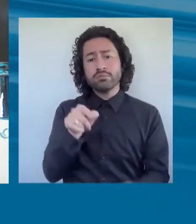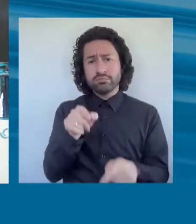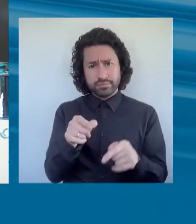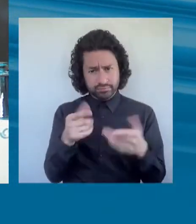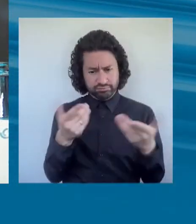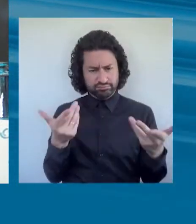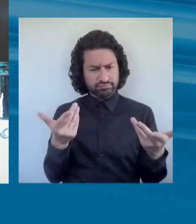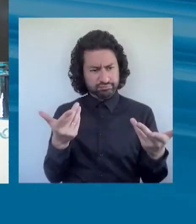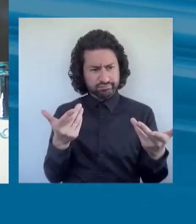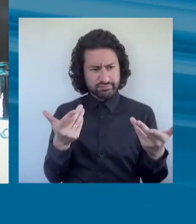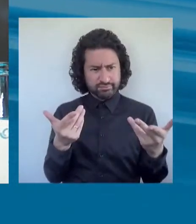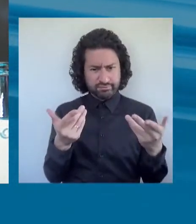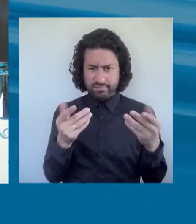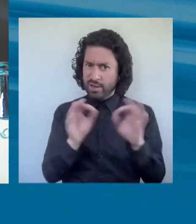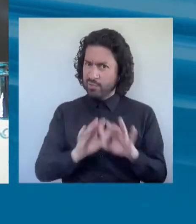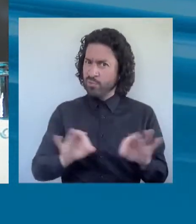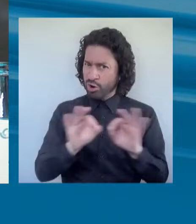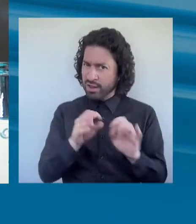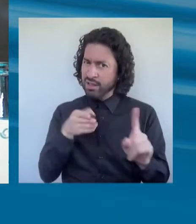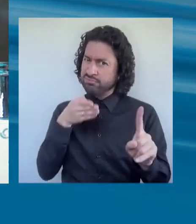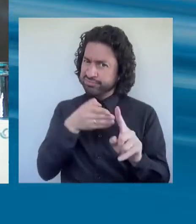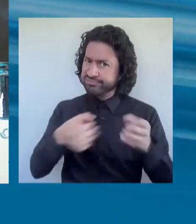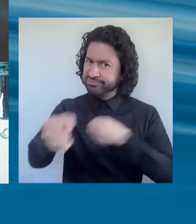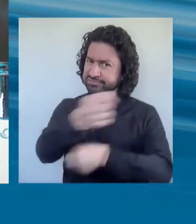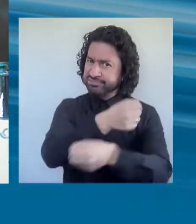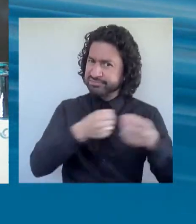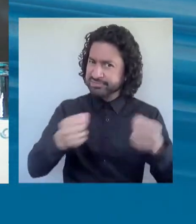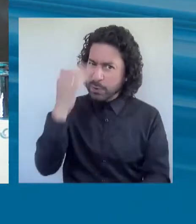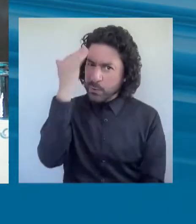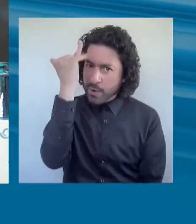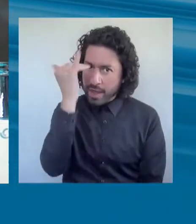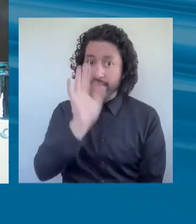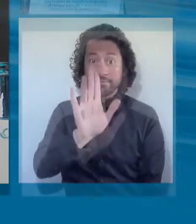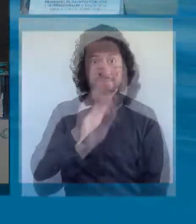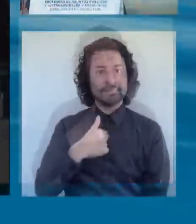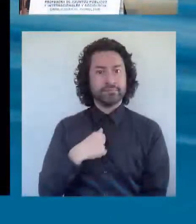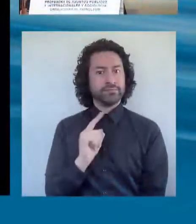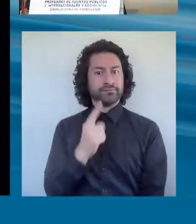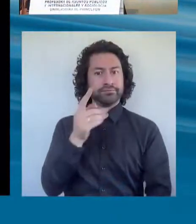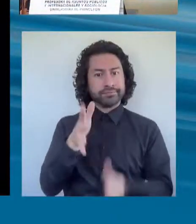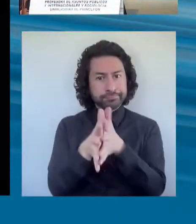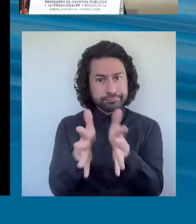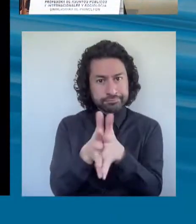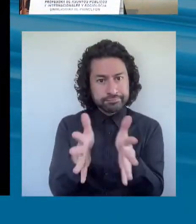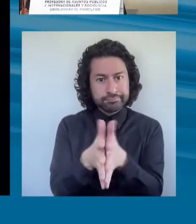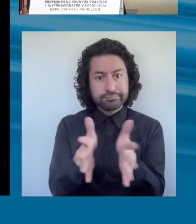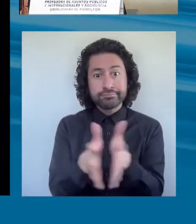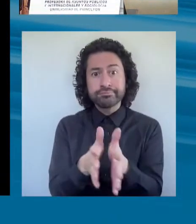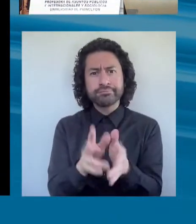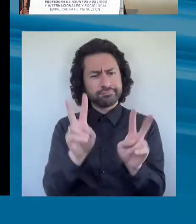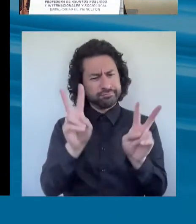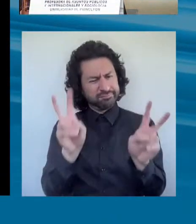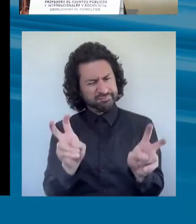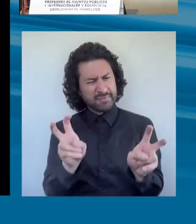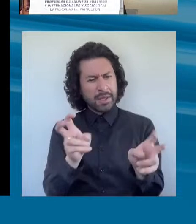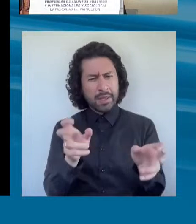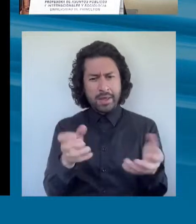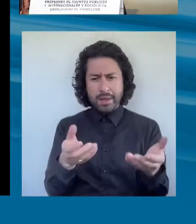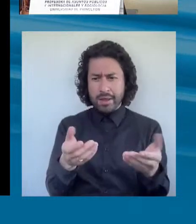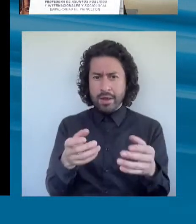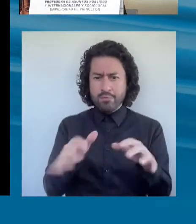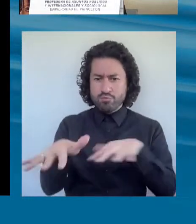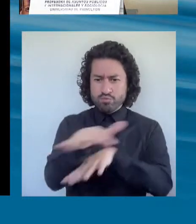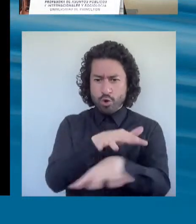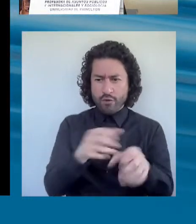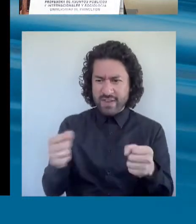should mobility be seen as a relevant objective? Let me share with you a definition. When we